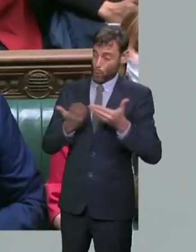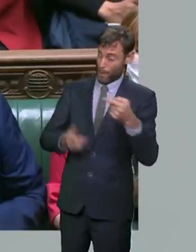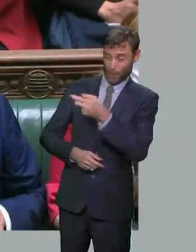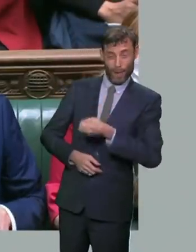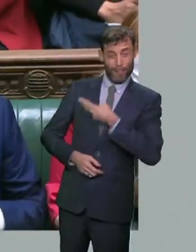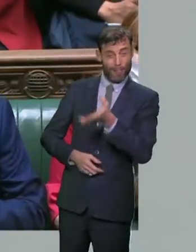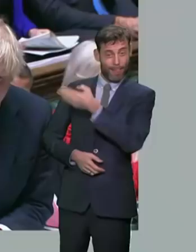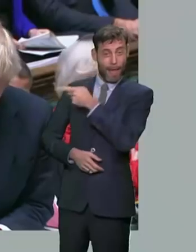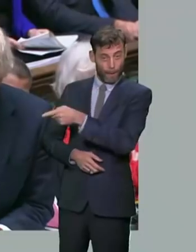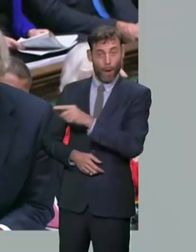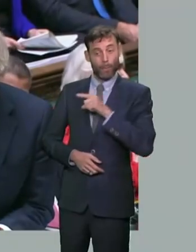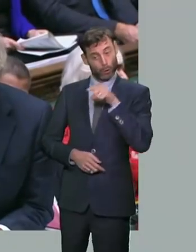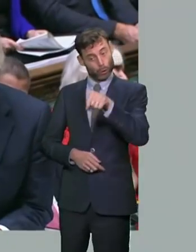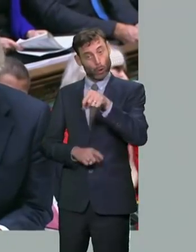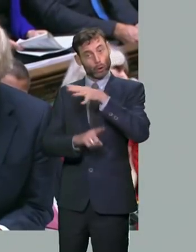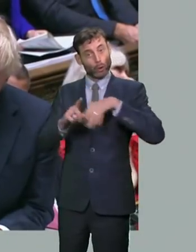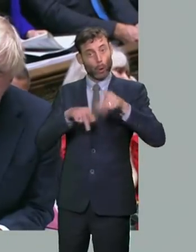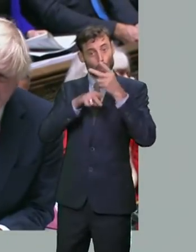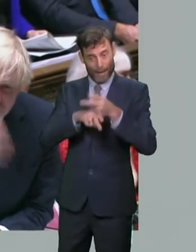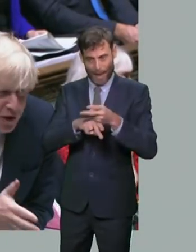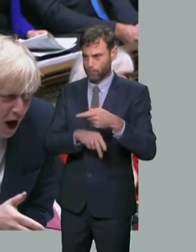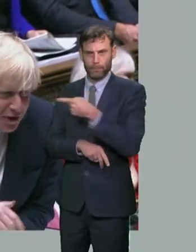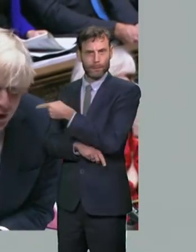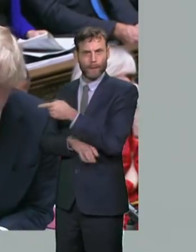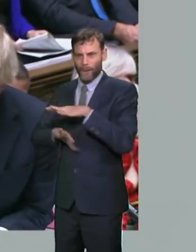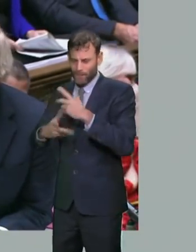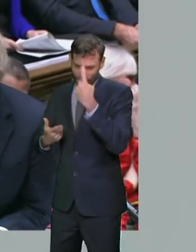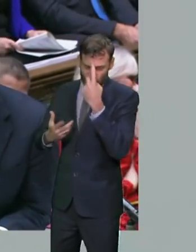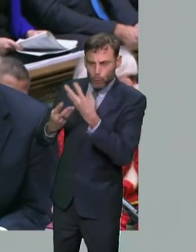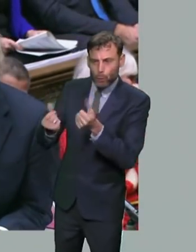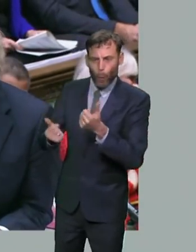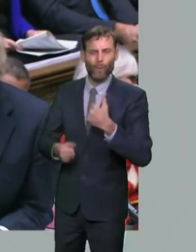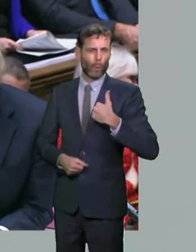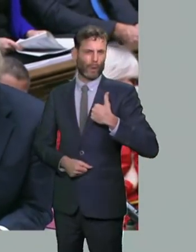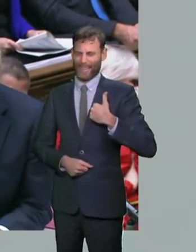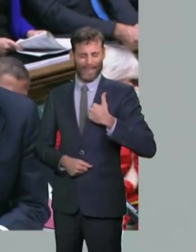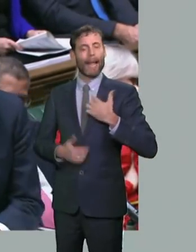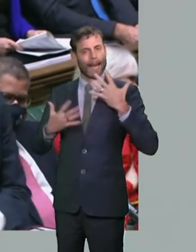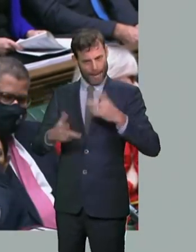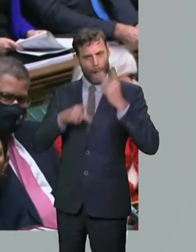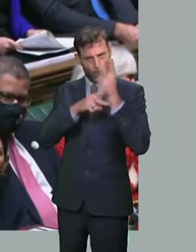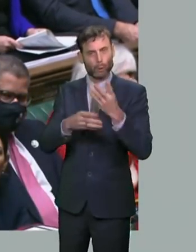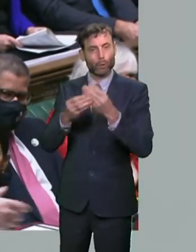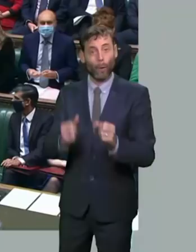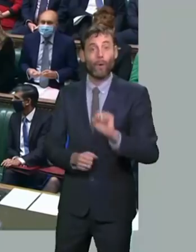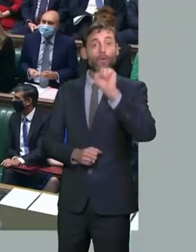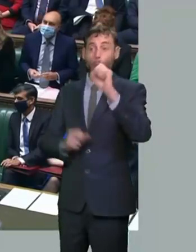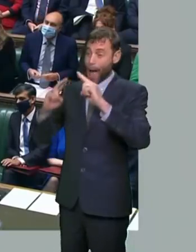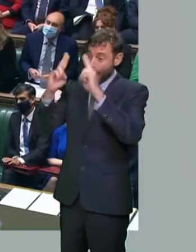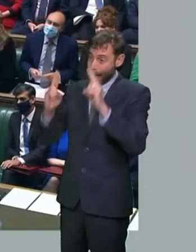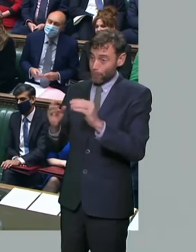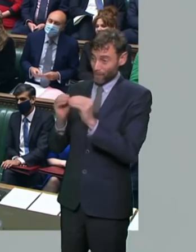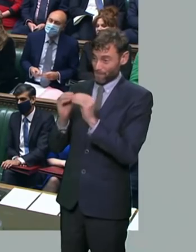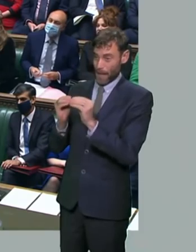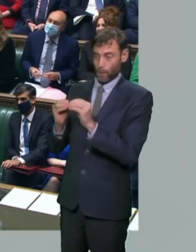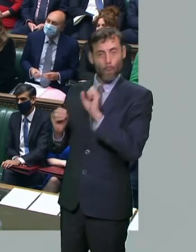Because we're actually solving the problem that they failed to address. We're disregarding your housing asset altogether, Mr. Speaker, while you're in it. And he talks about